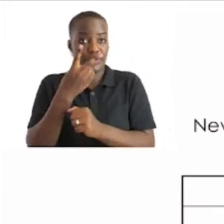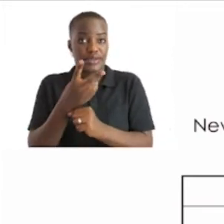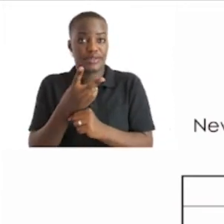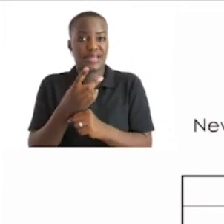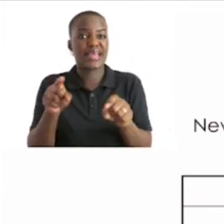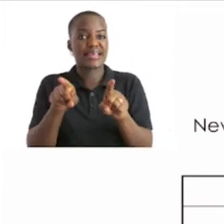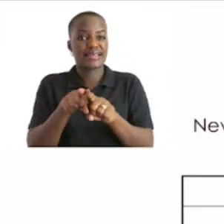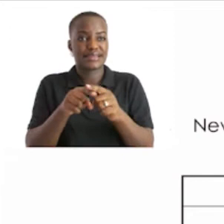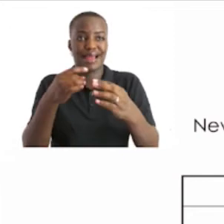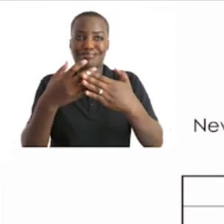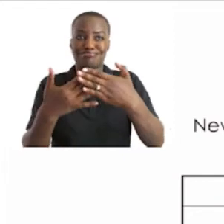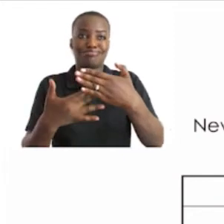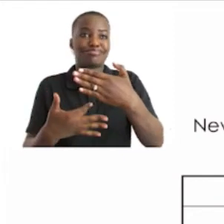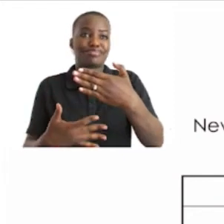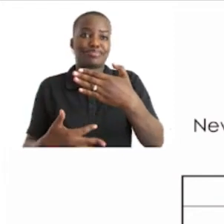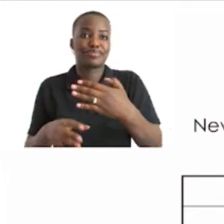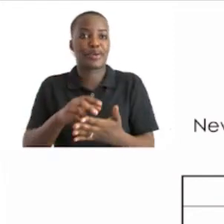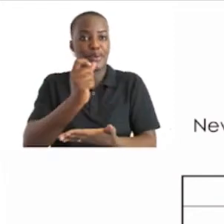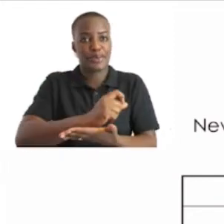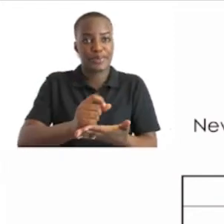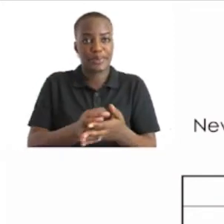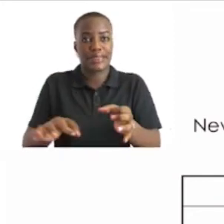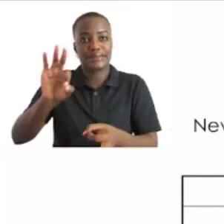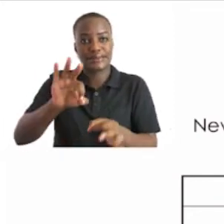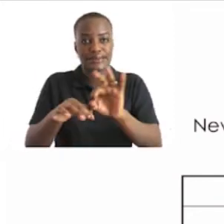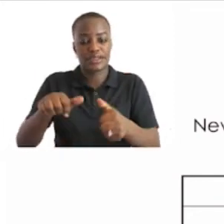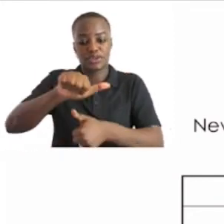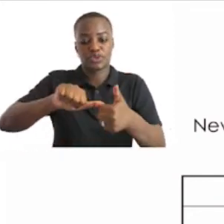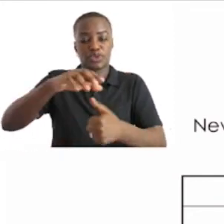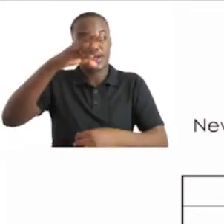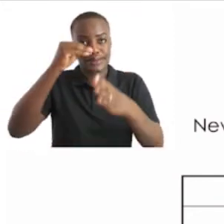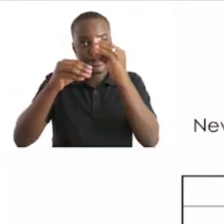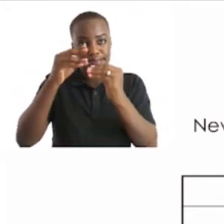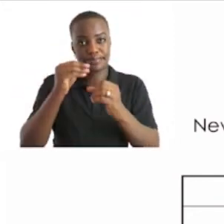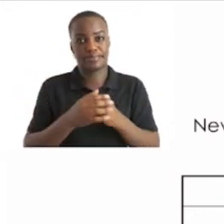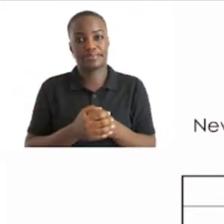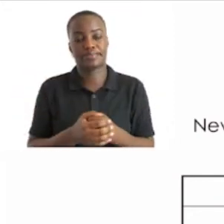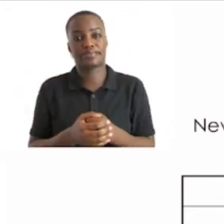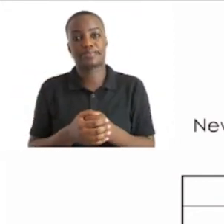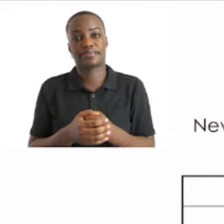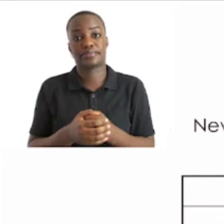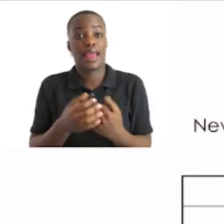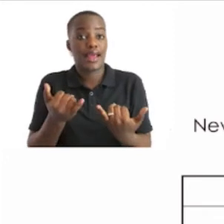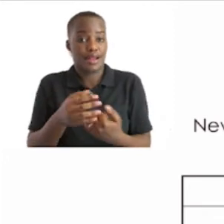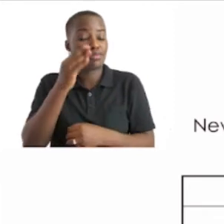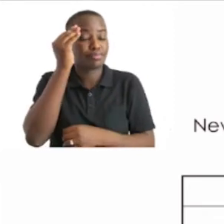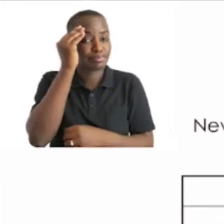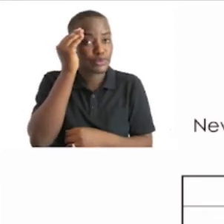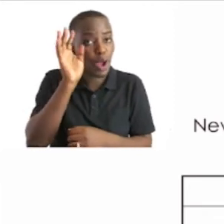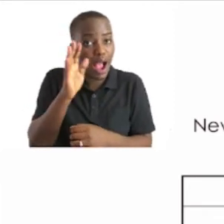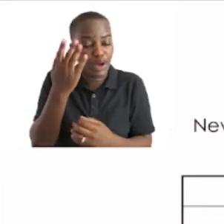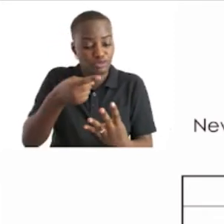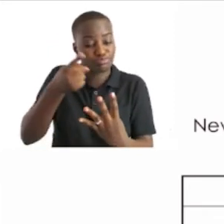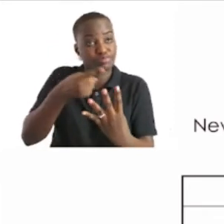the same thing going down from writing to science to social studies. So now that we know how to